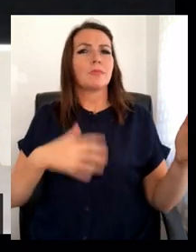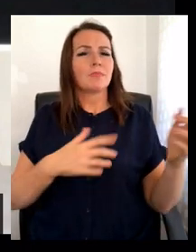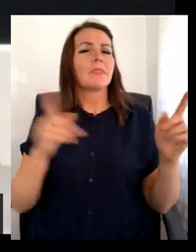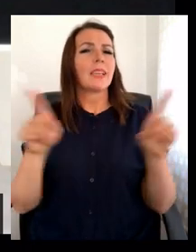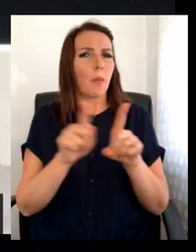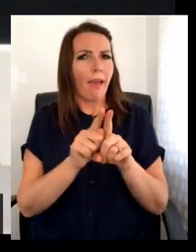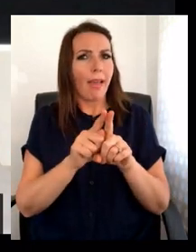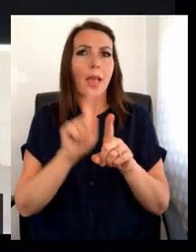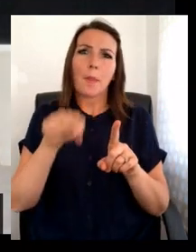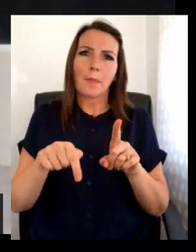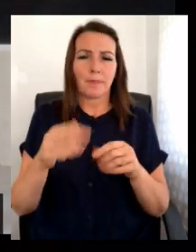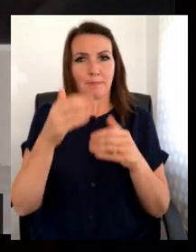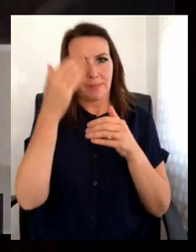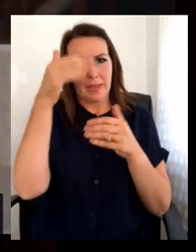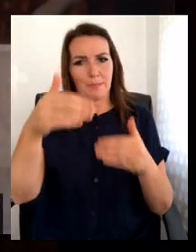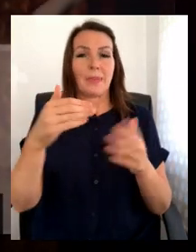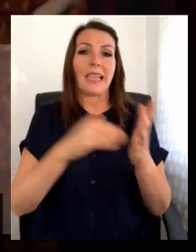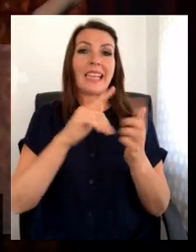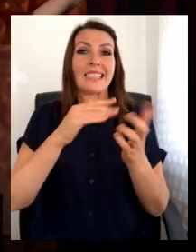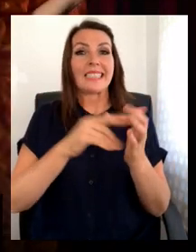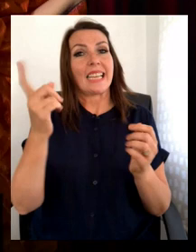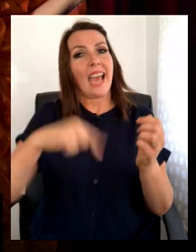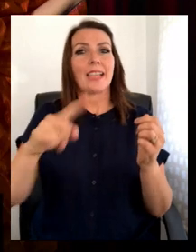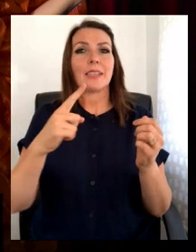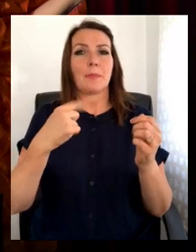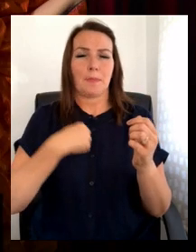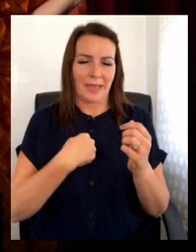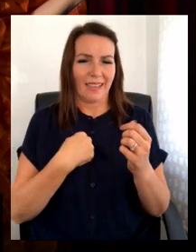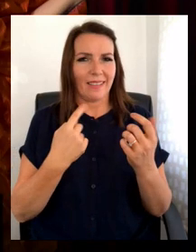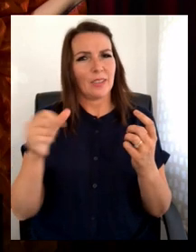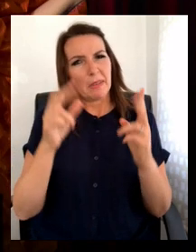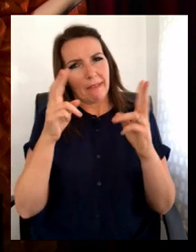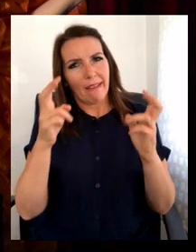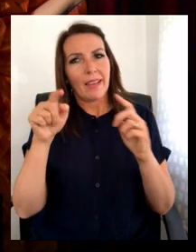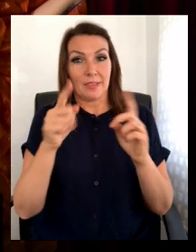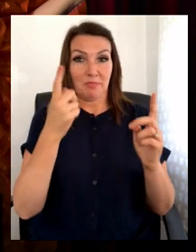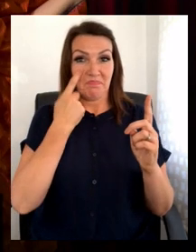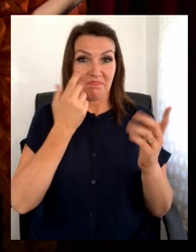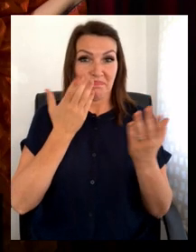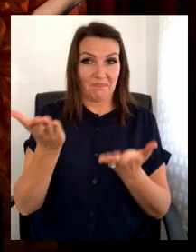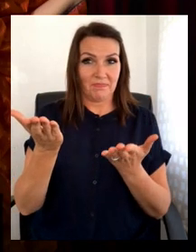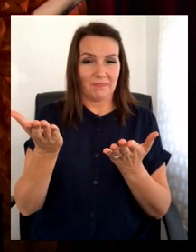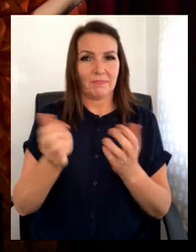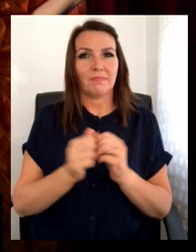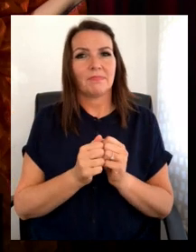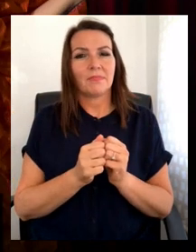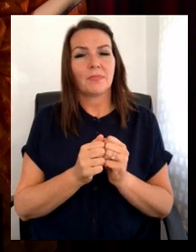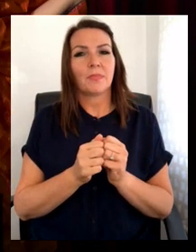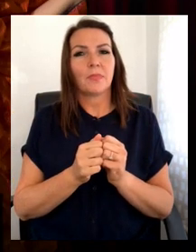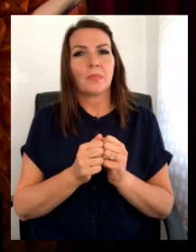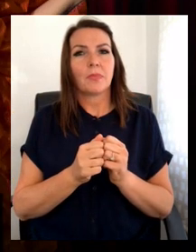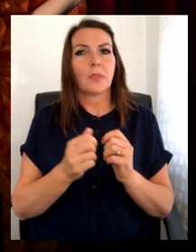piece was called ZZ and Me. And this is an image, a sort of poster image. We just released a sort of short teaser for